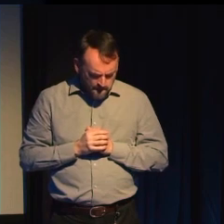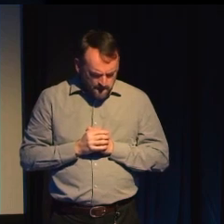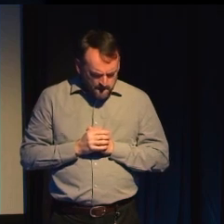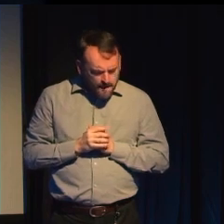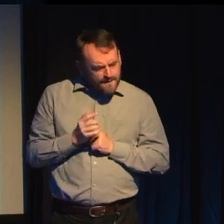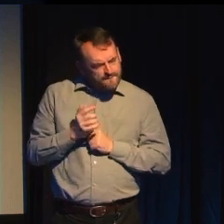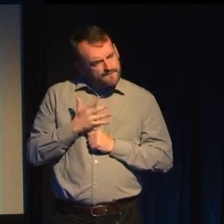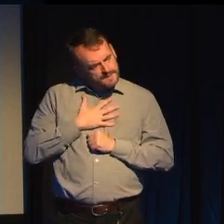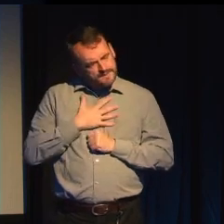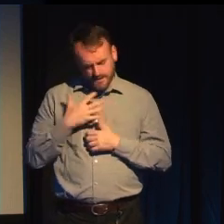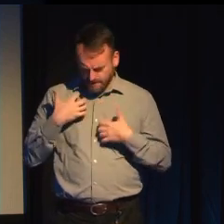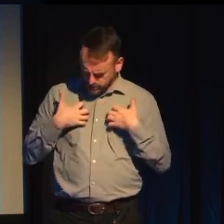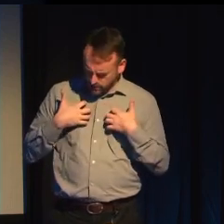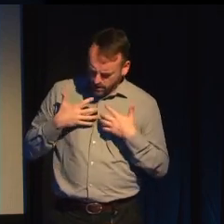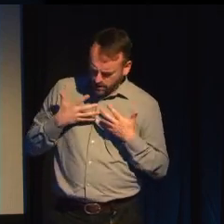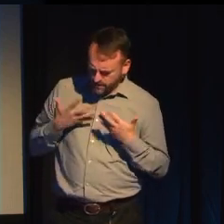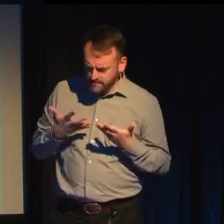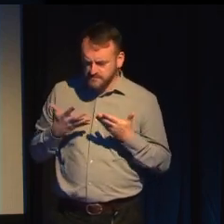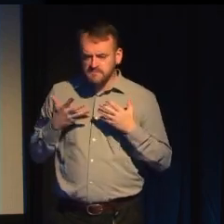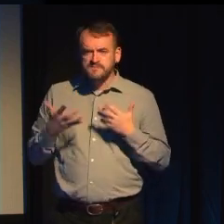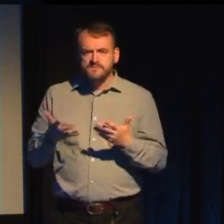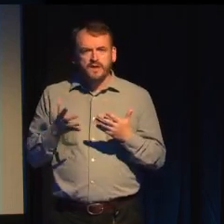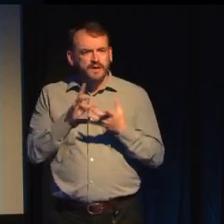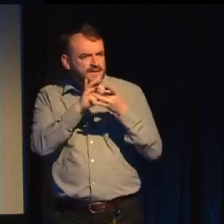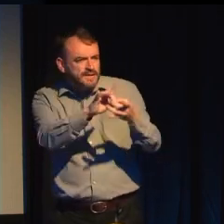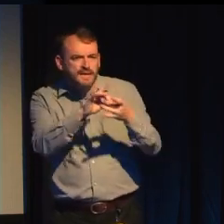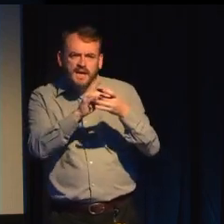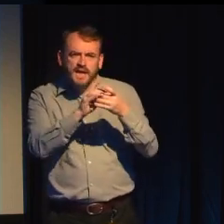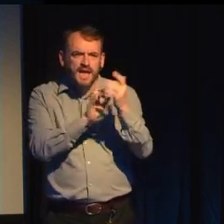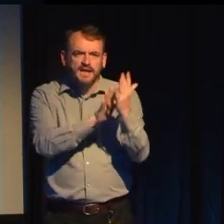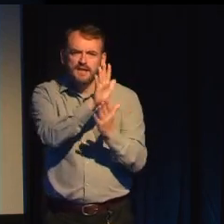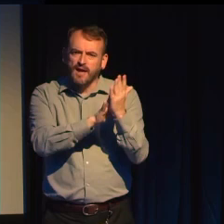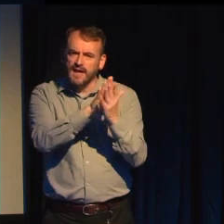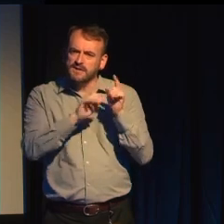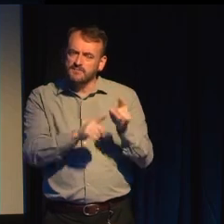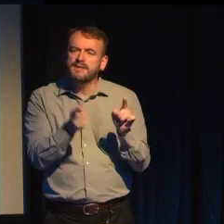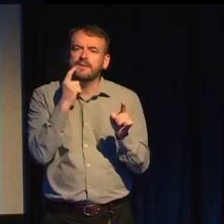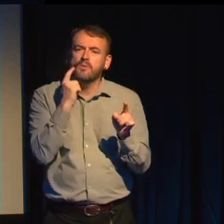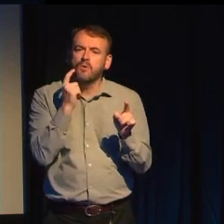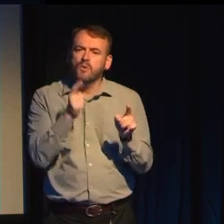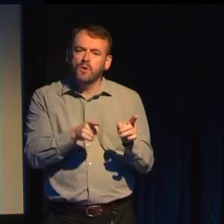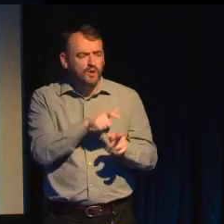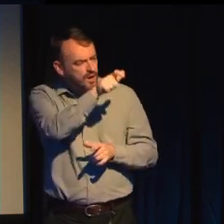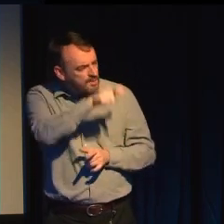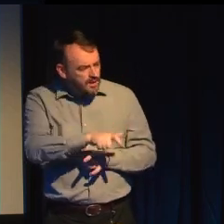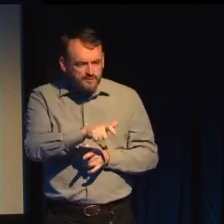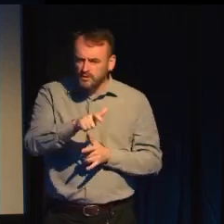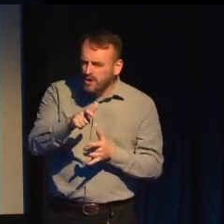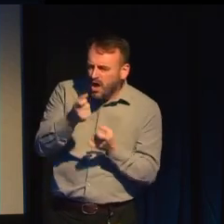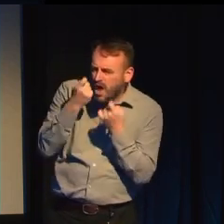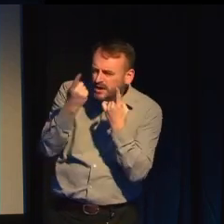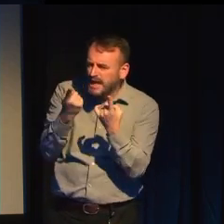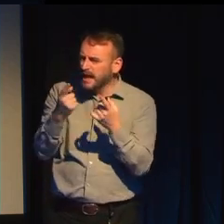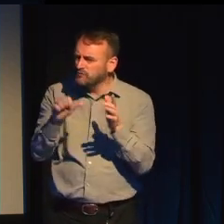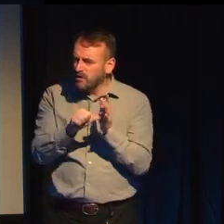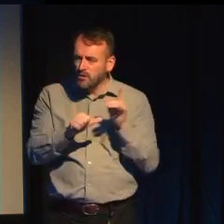broadly, the interface should be simple. So your challenge is not with the interface, it's with the puzzles within the world, although I'm sure David Cage